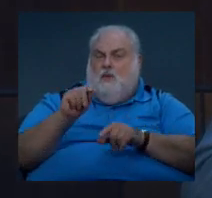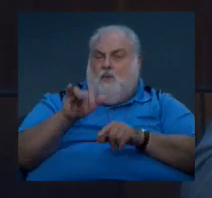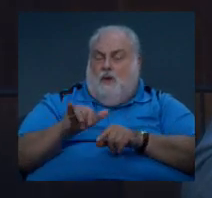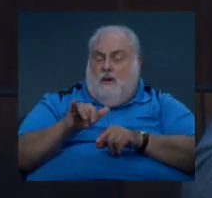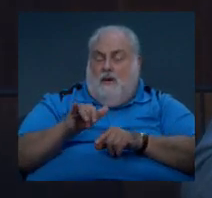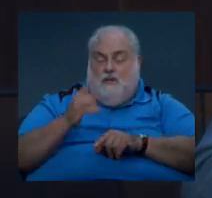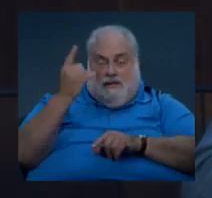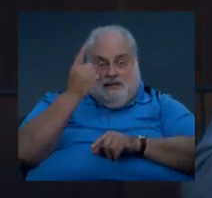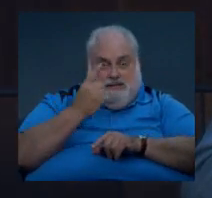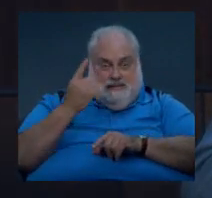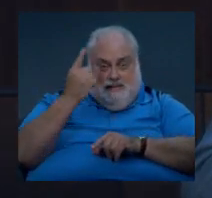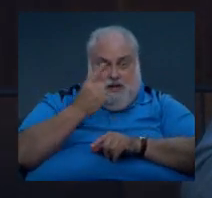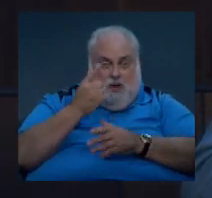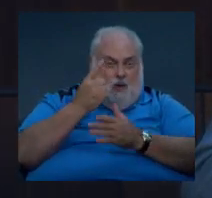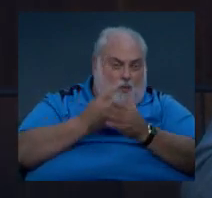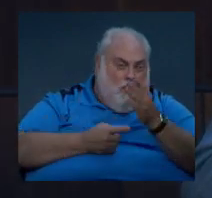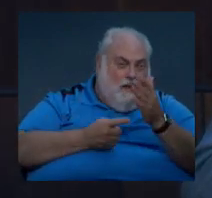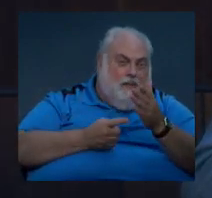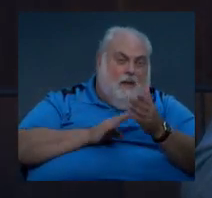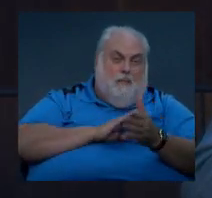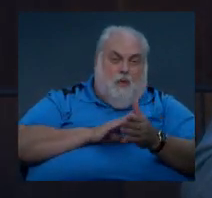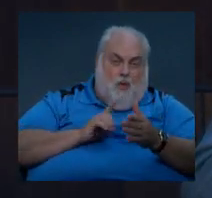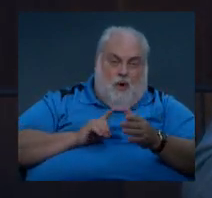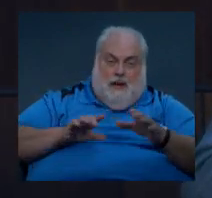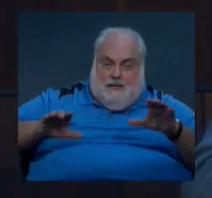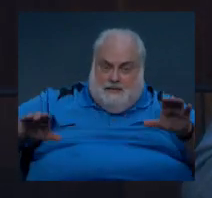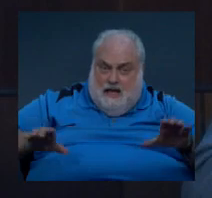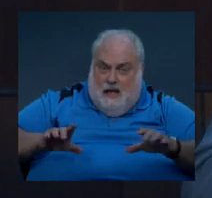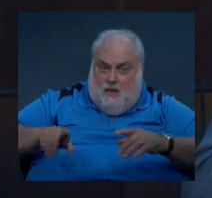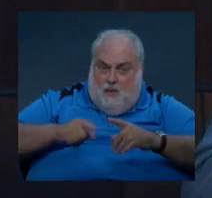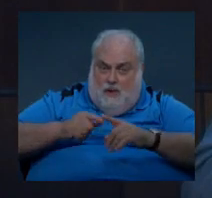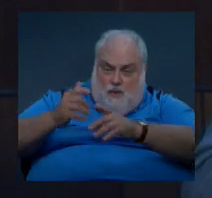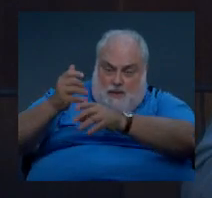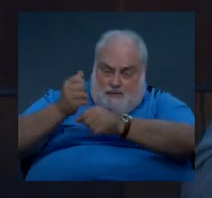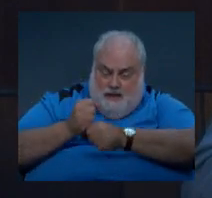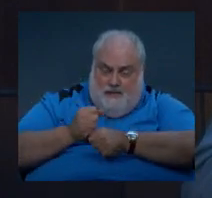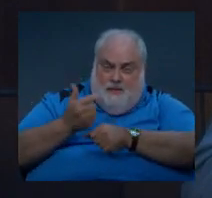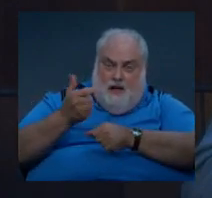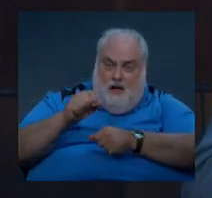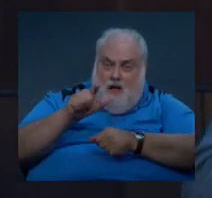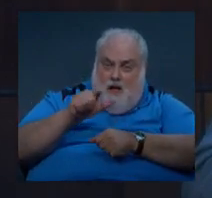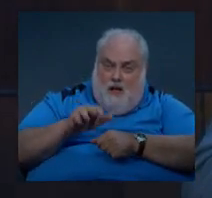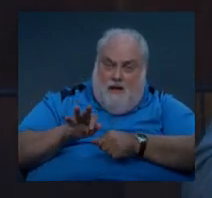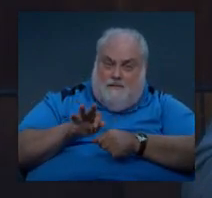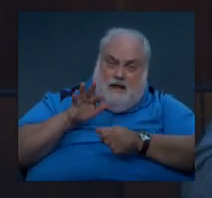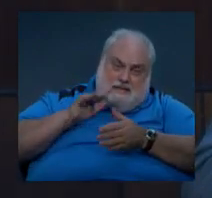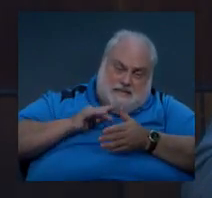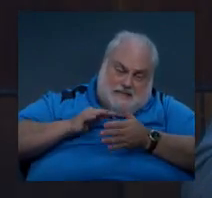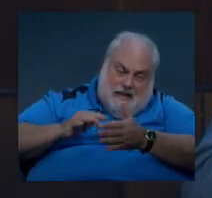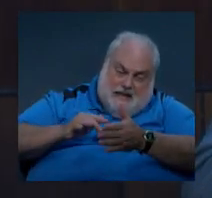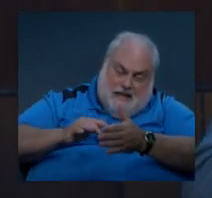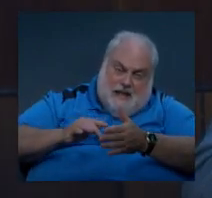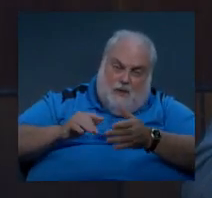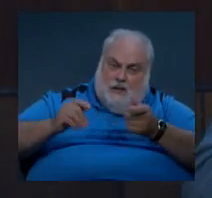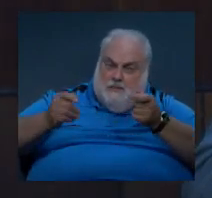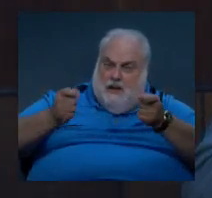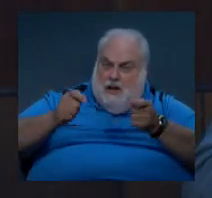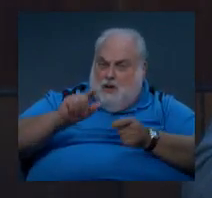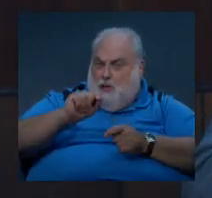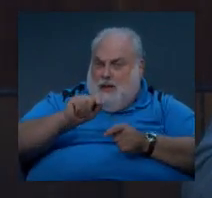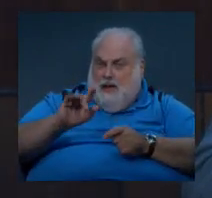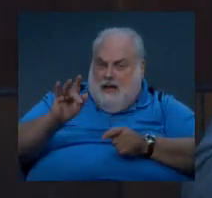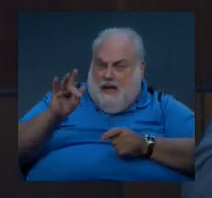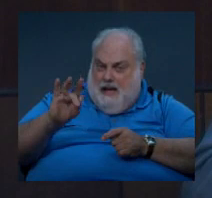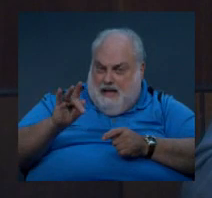into account what the board has done when it received its golf study course recommendations, which was administered in